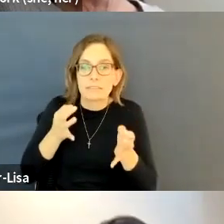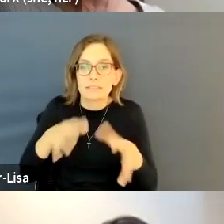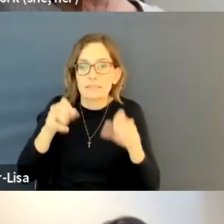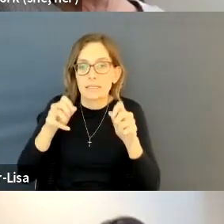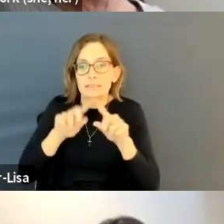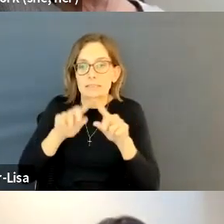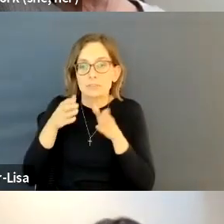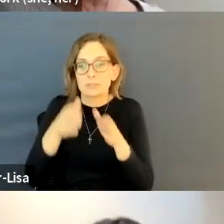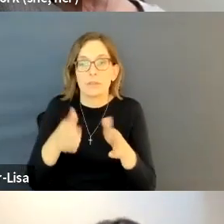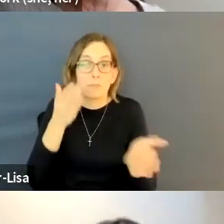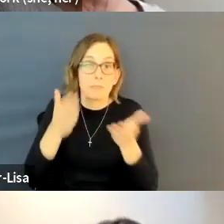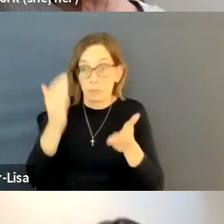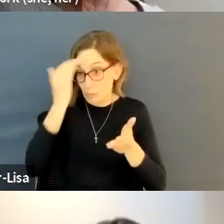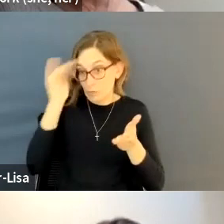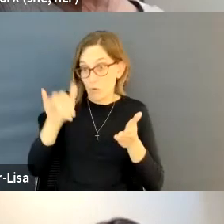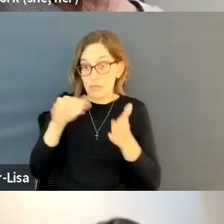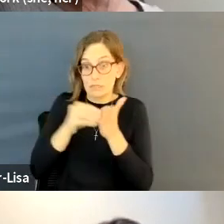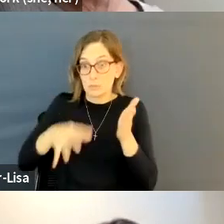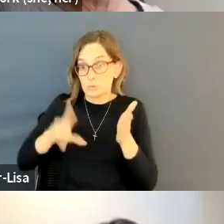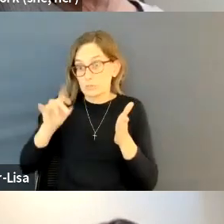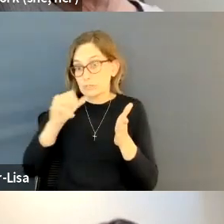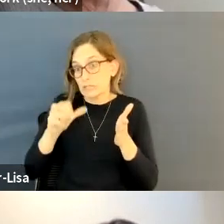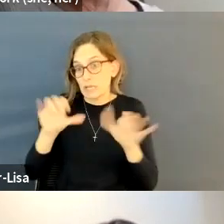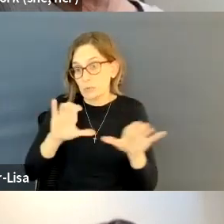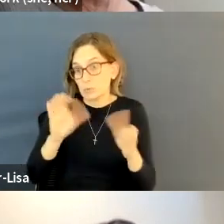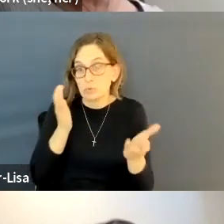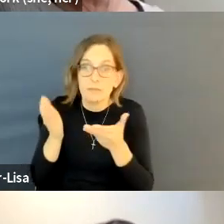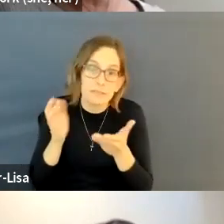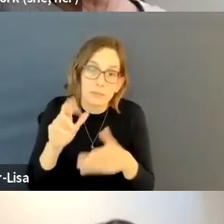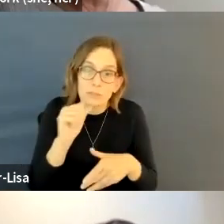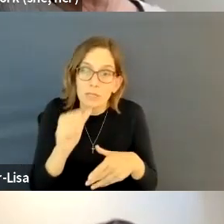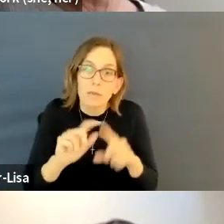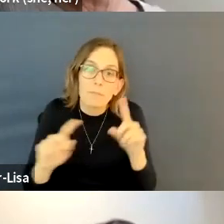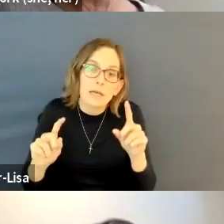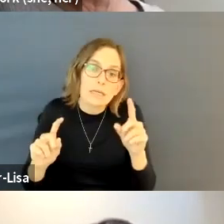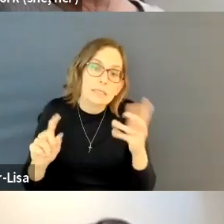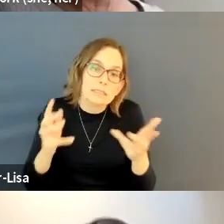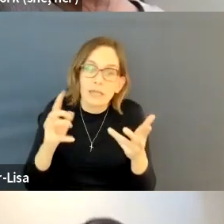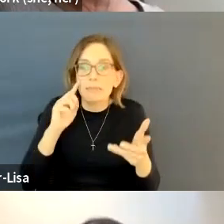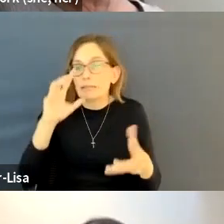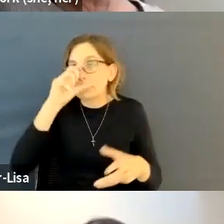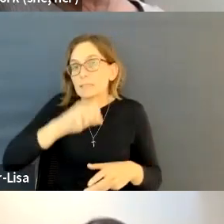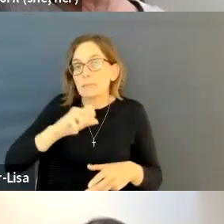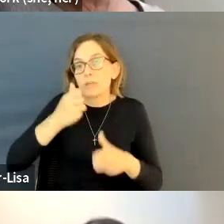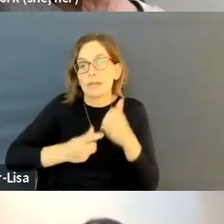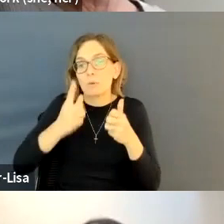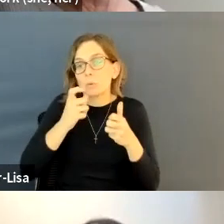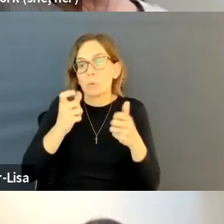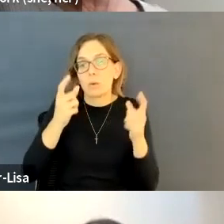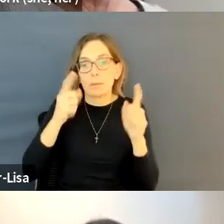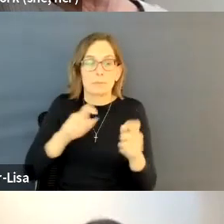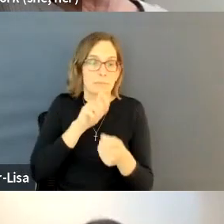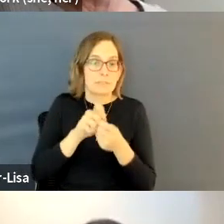we do know that this student didn't do service. We really don't know that. And I think the assumption that everyone who happens to be of a particular